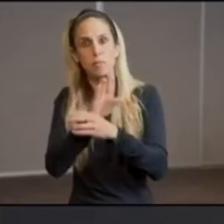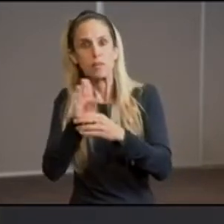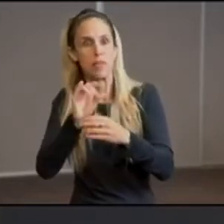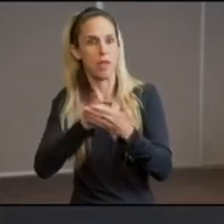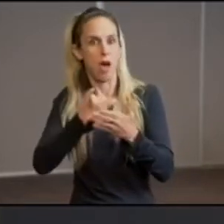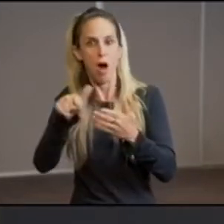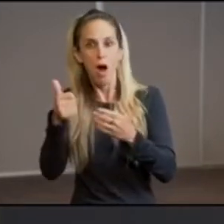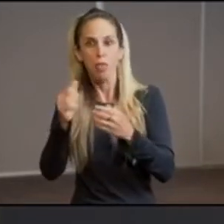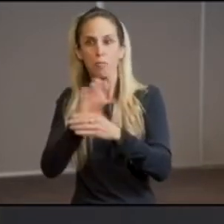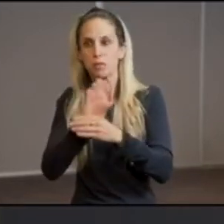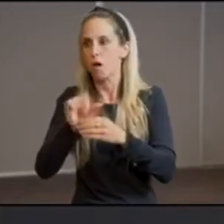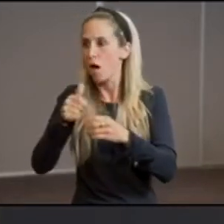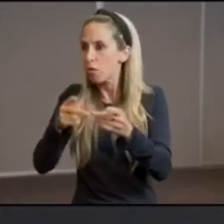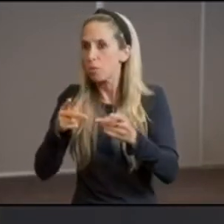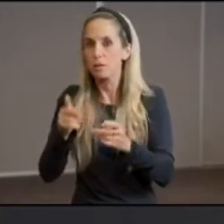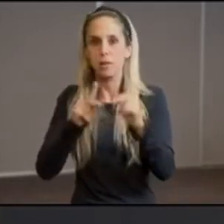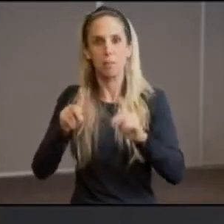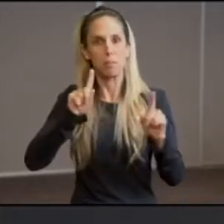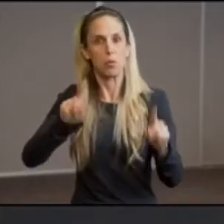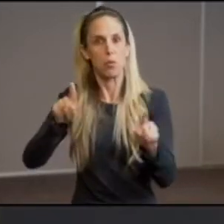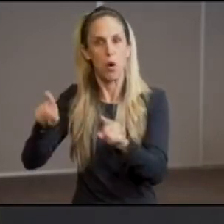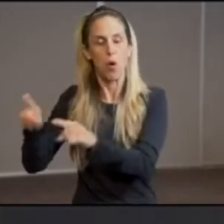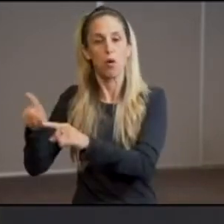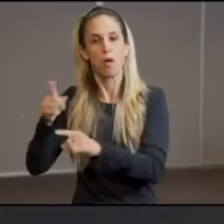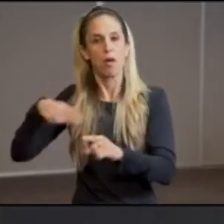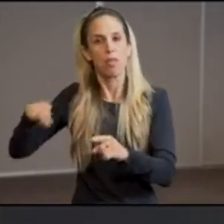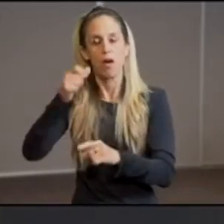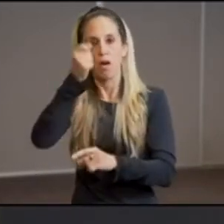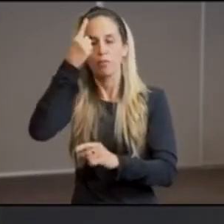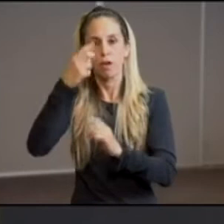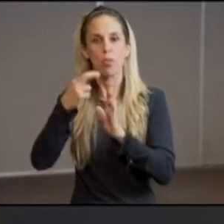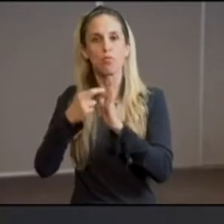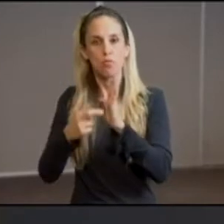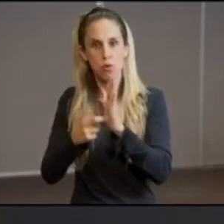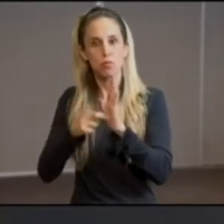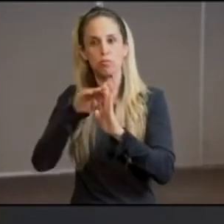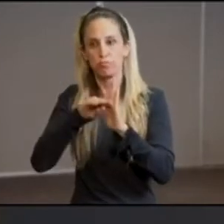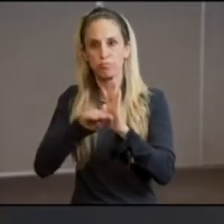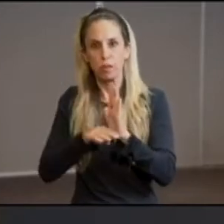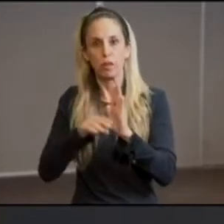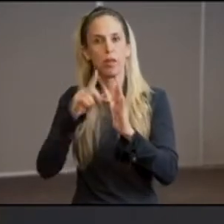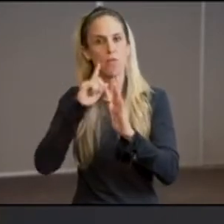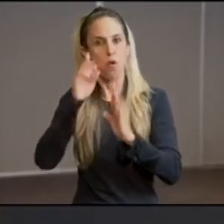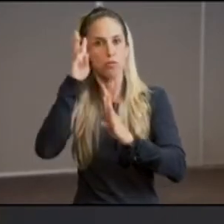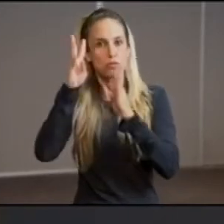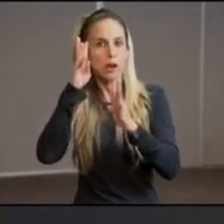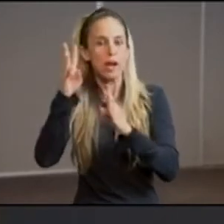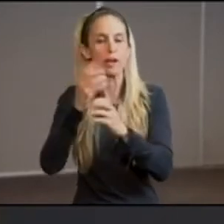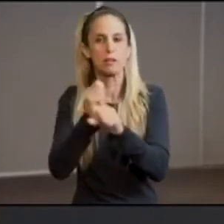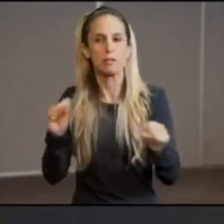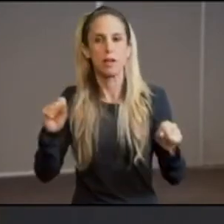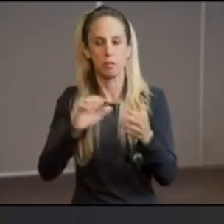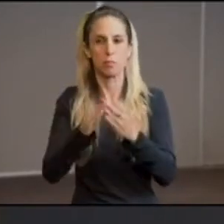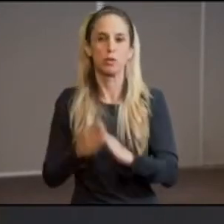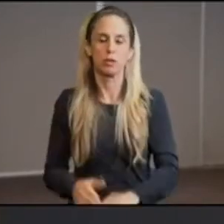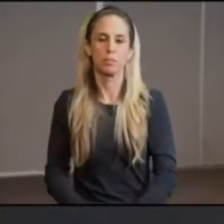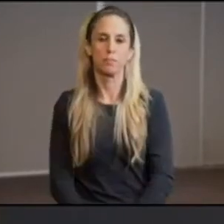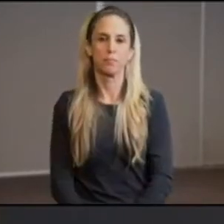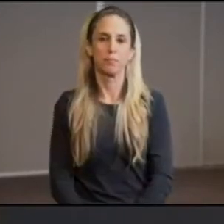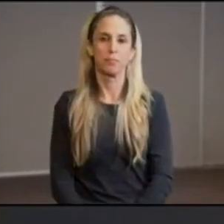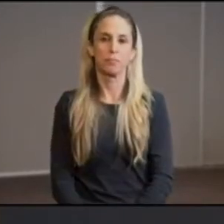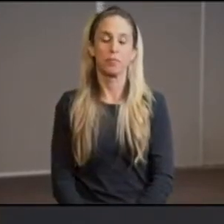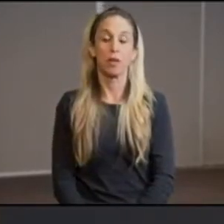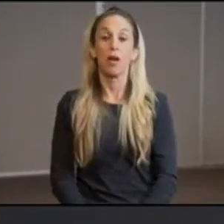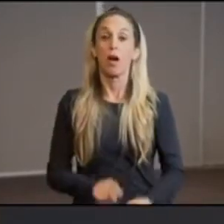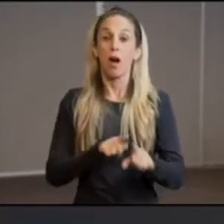other places that people are going to be going understand what the rules of the road are in terms of creating a much safer community. I also